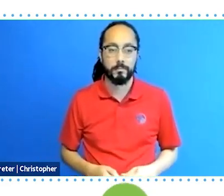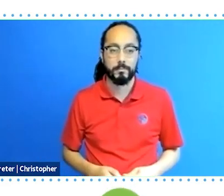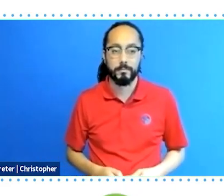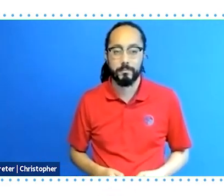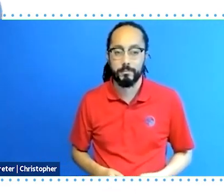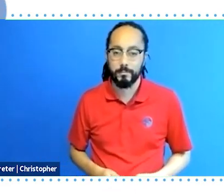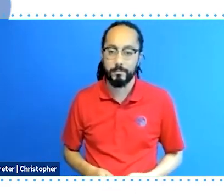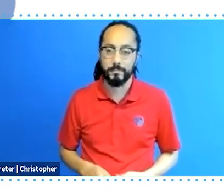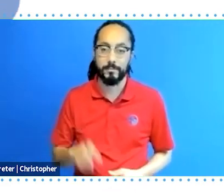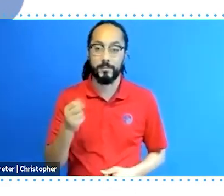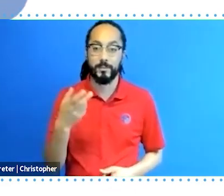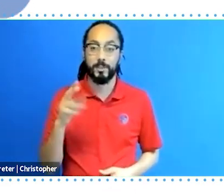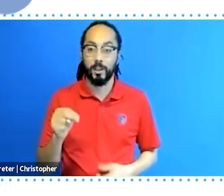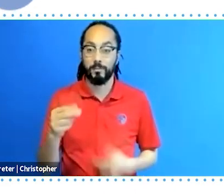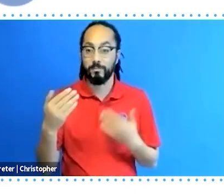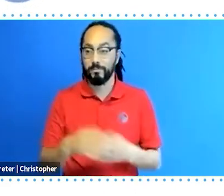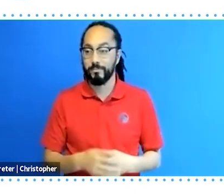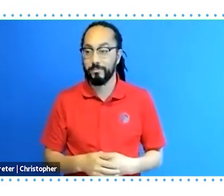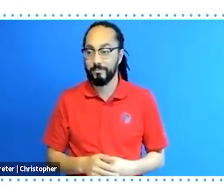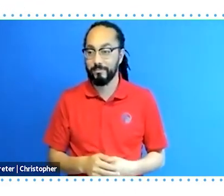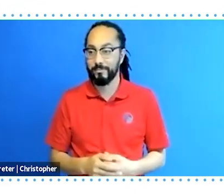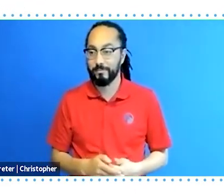Go ahead, Shawn.